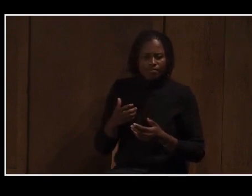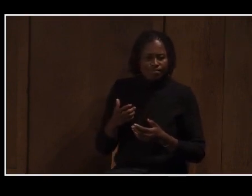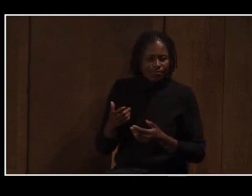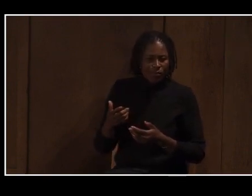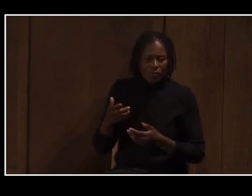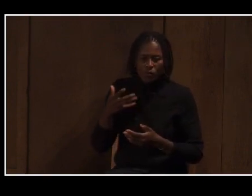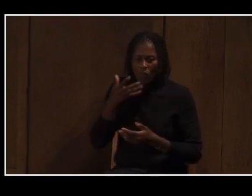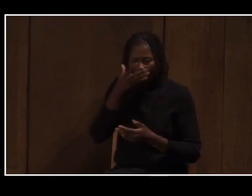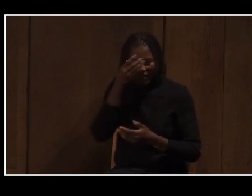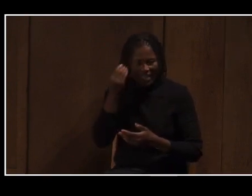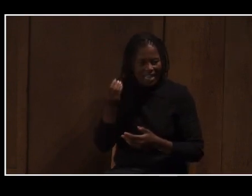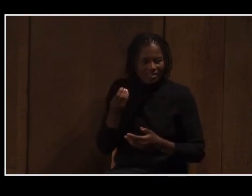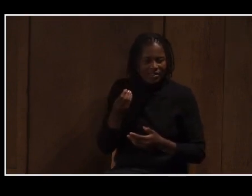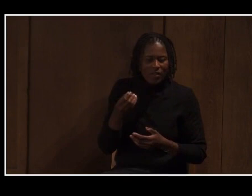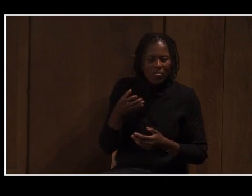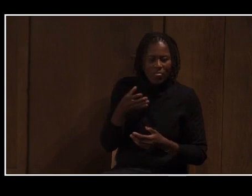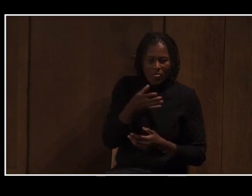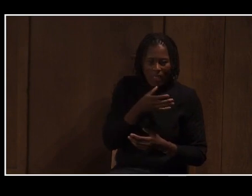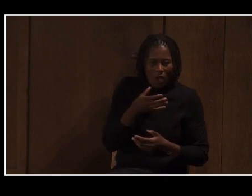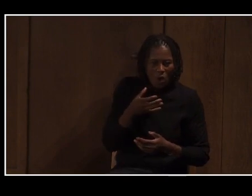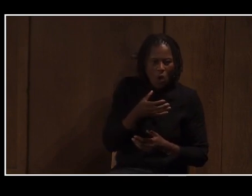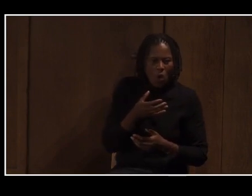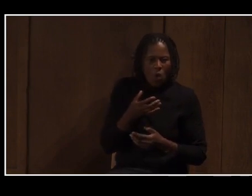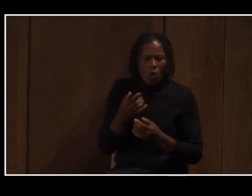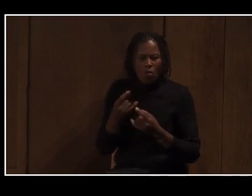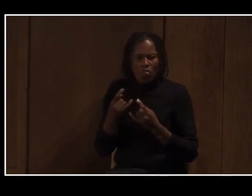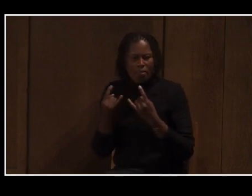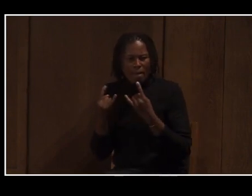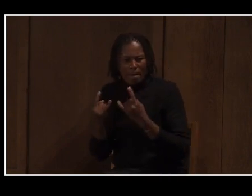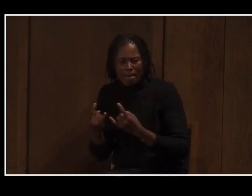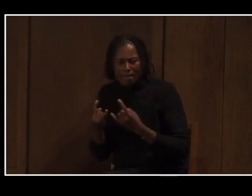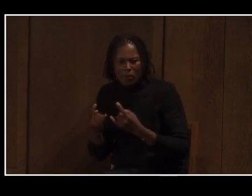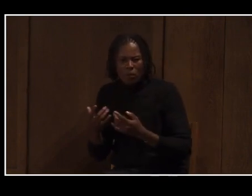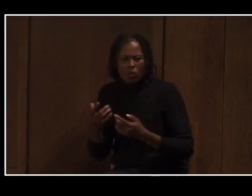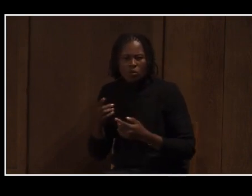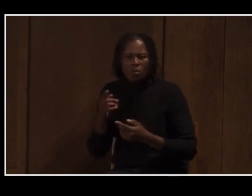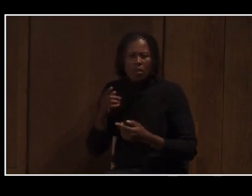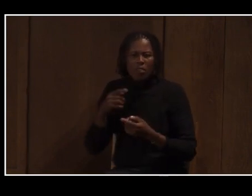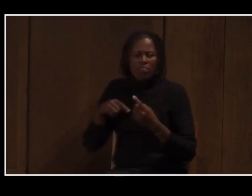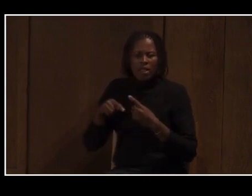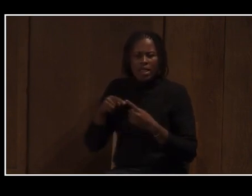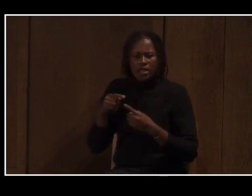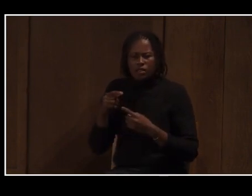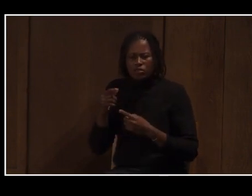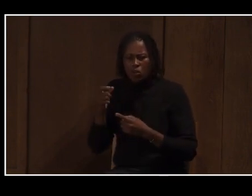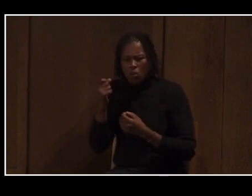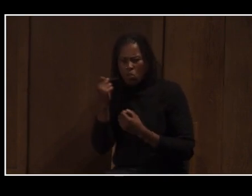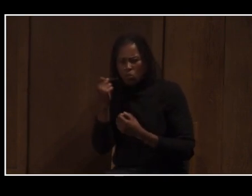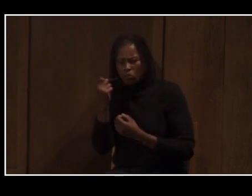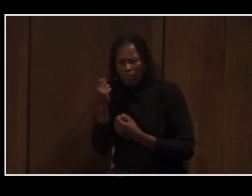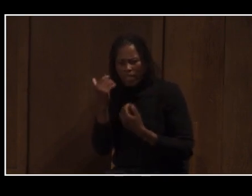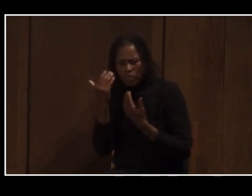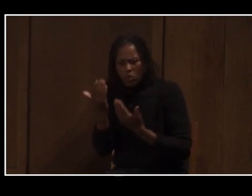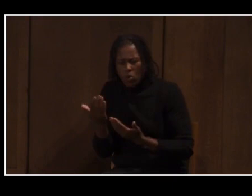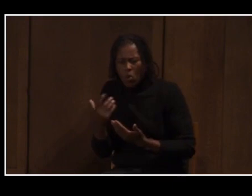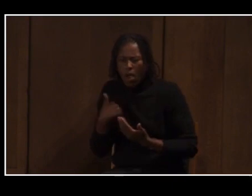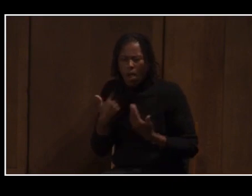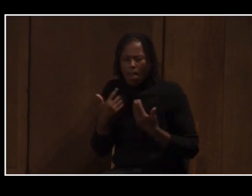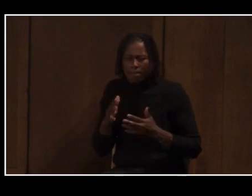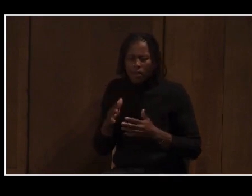Enos. But they can't relate to a past in which I washed the dead corpse of my younger brother with an infusion of myrrh and